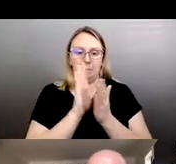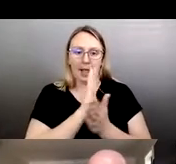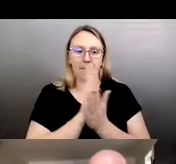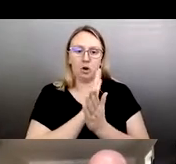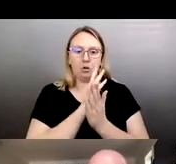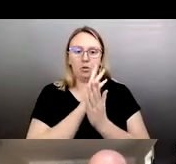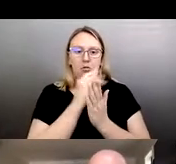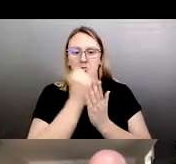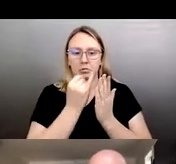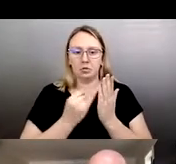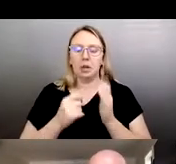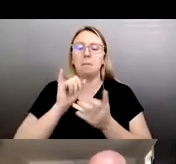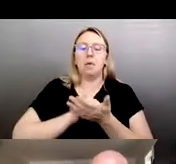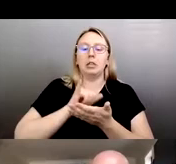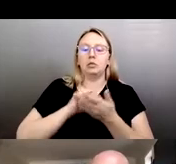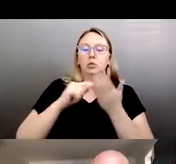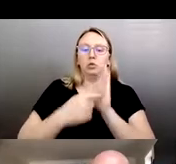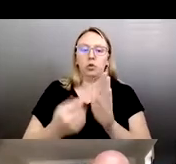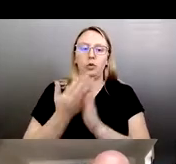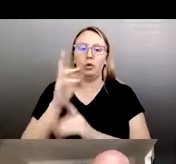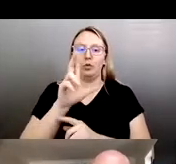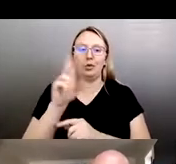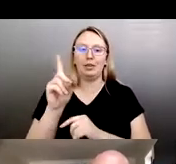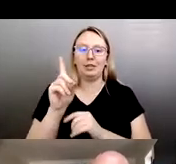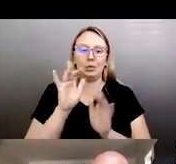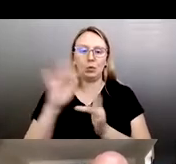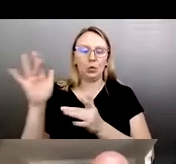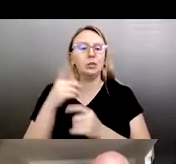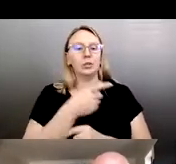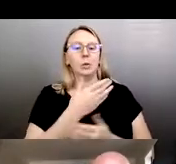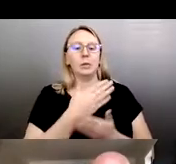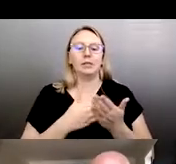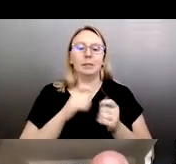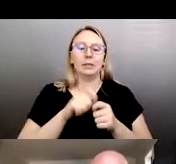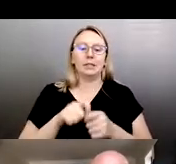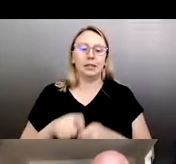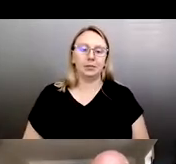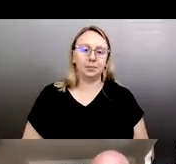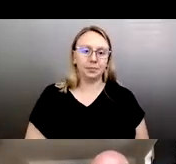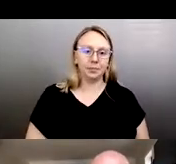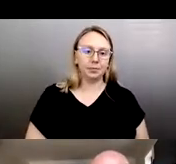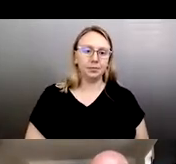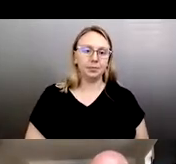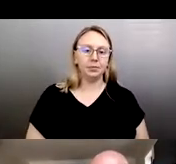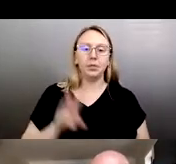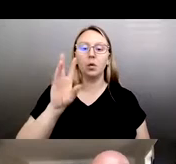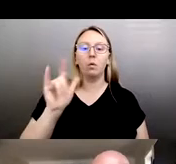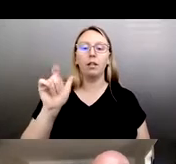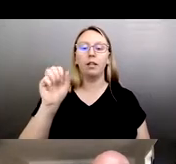impossible to convey through our 3D tour, so these are some detail shots. These are the works by William Dawson.